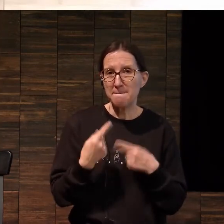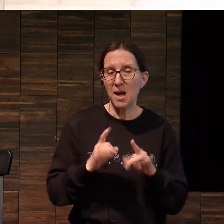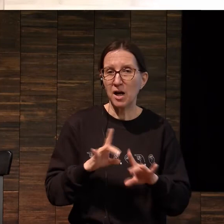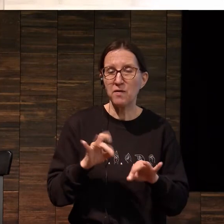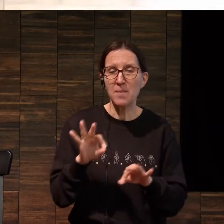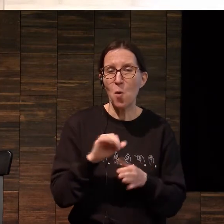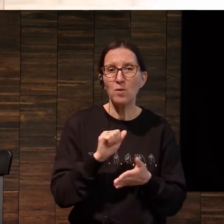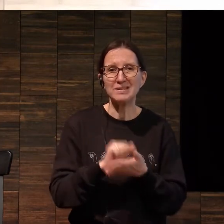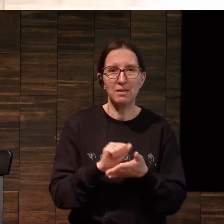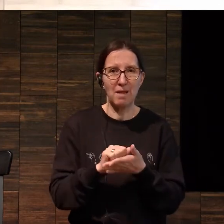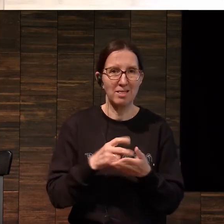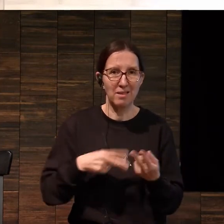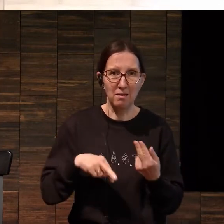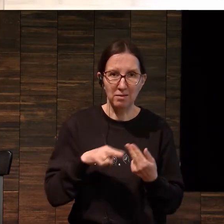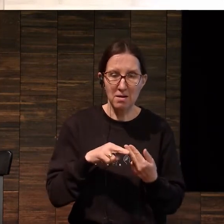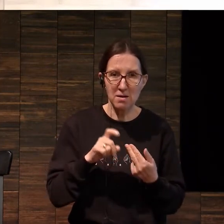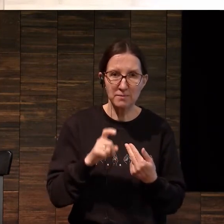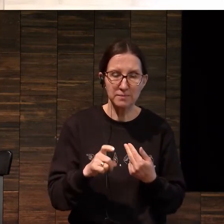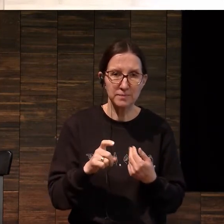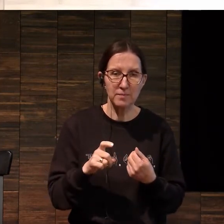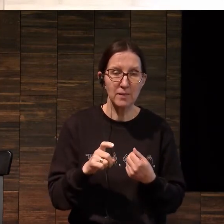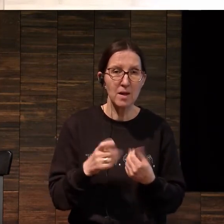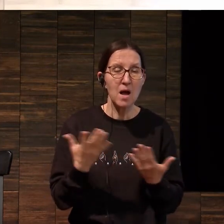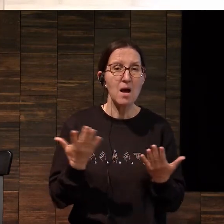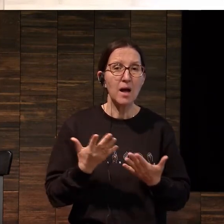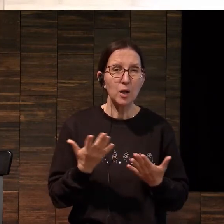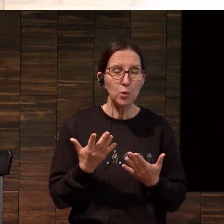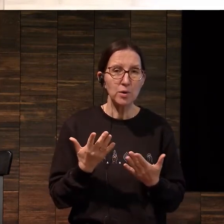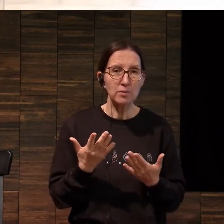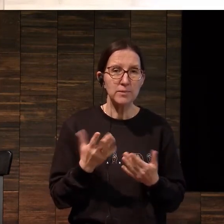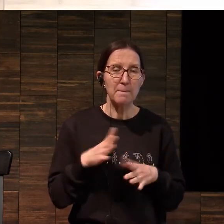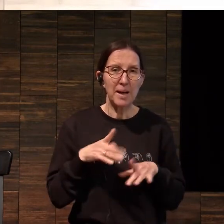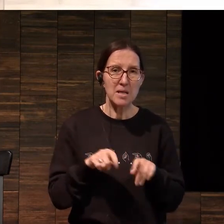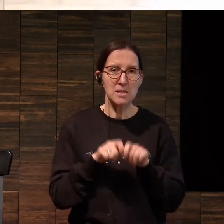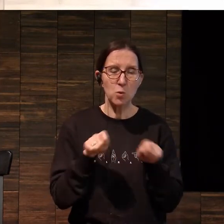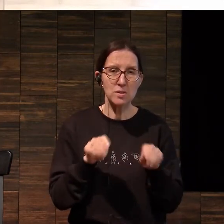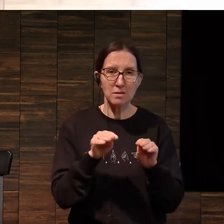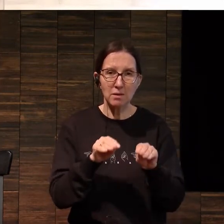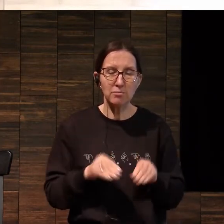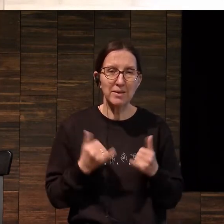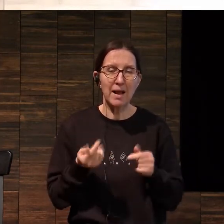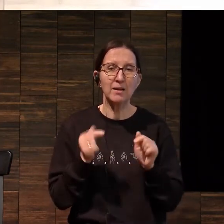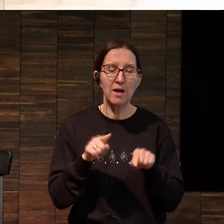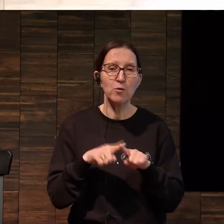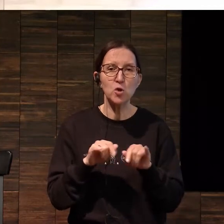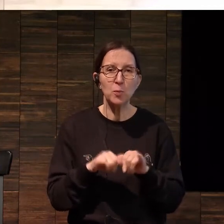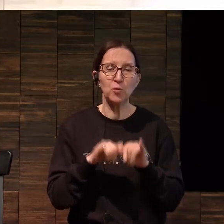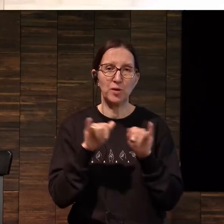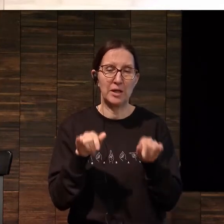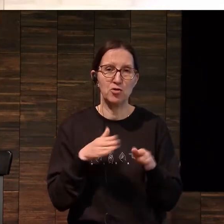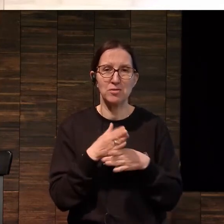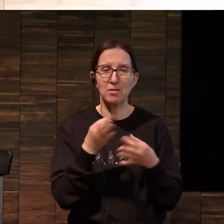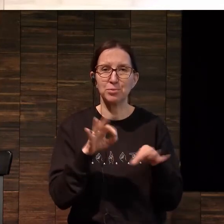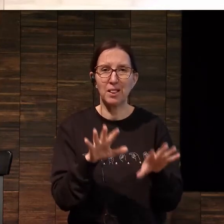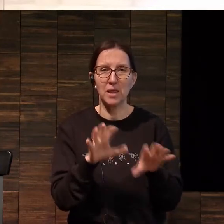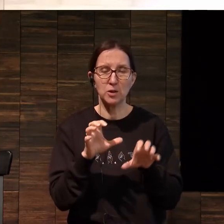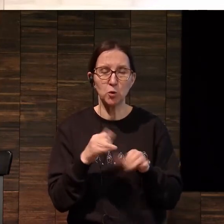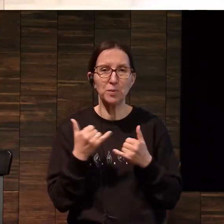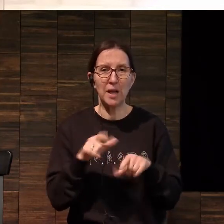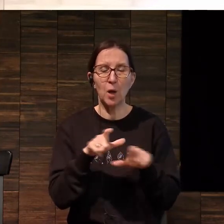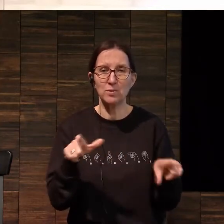the blind. So many of the accessibility standards are focused on blind users, but people with mental and